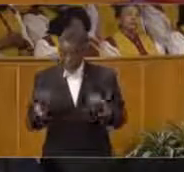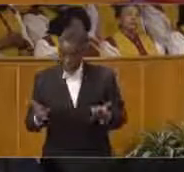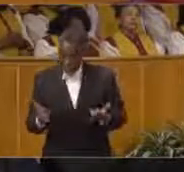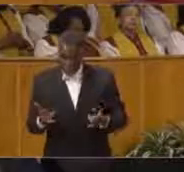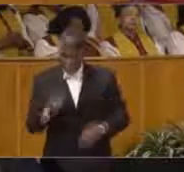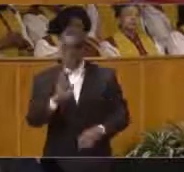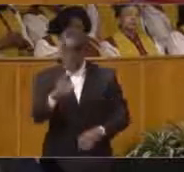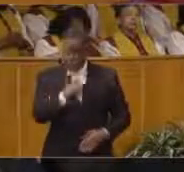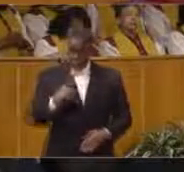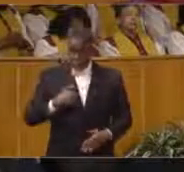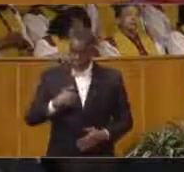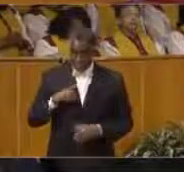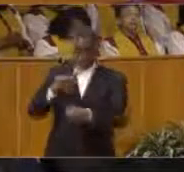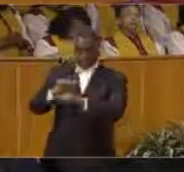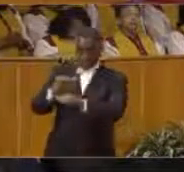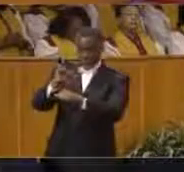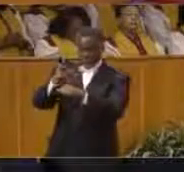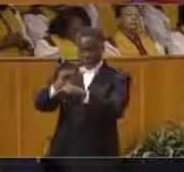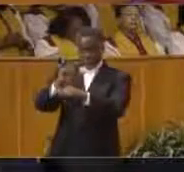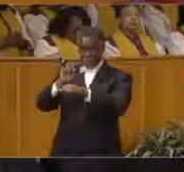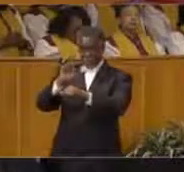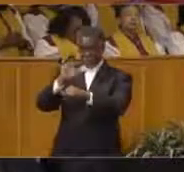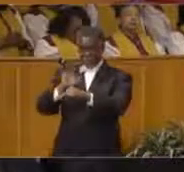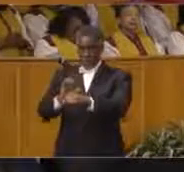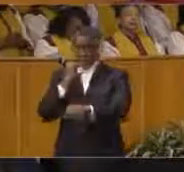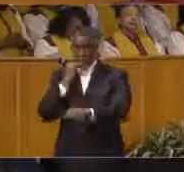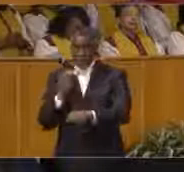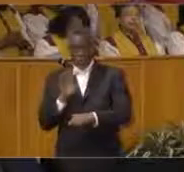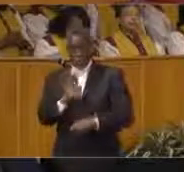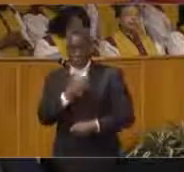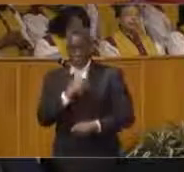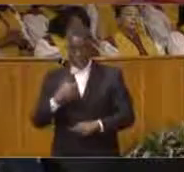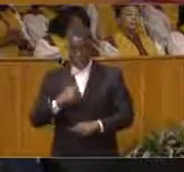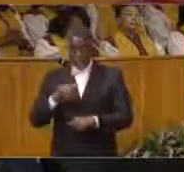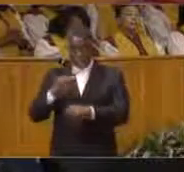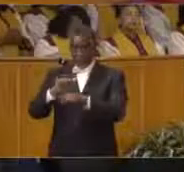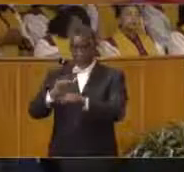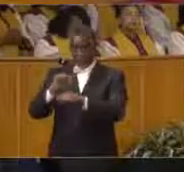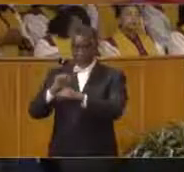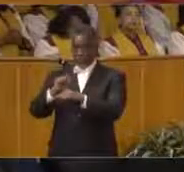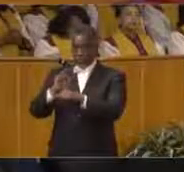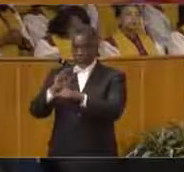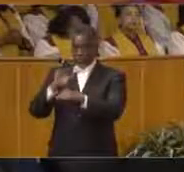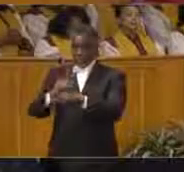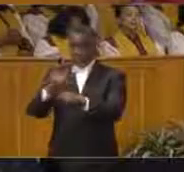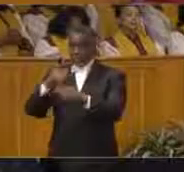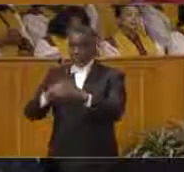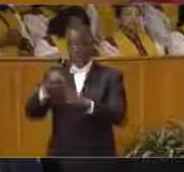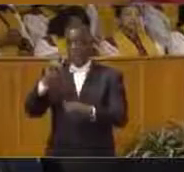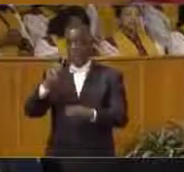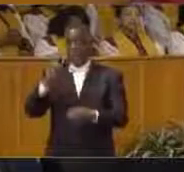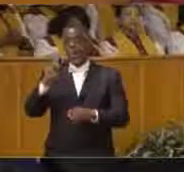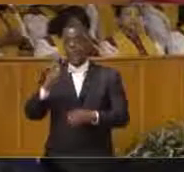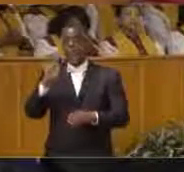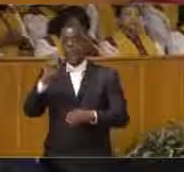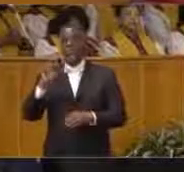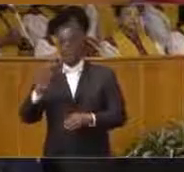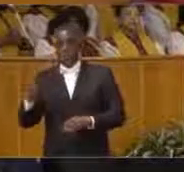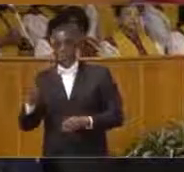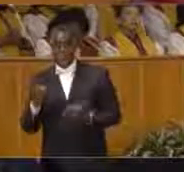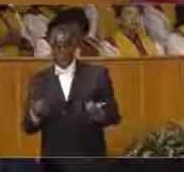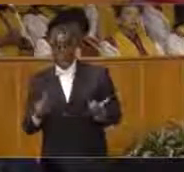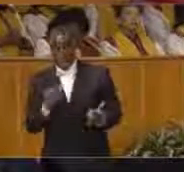of Alpha Street Baptist Church. If you are a member of Alpha Street Baptist Church in overflow and you are temporarily